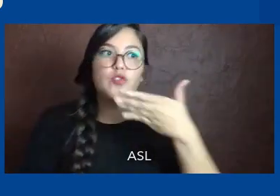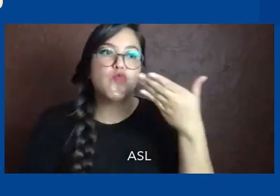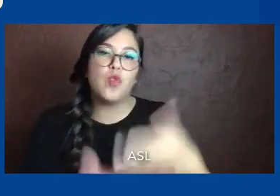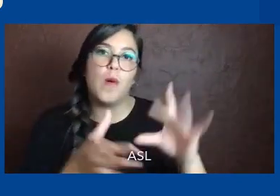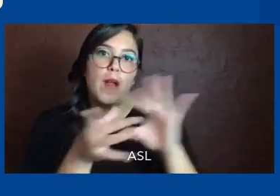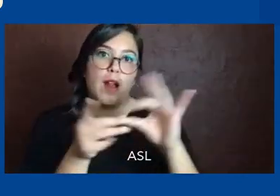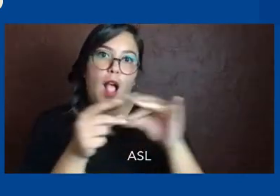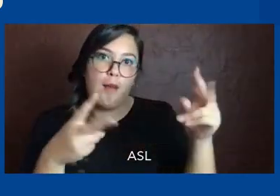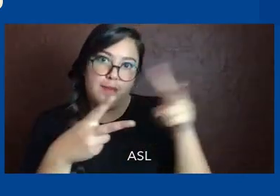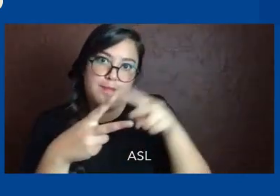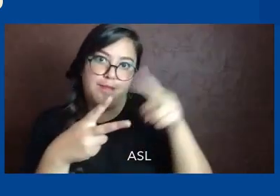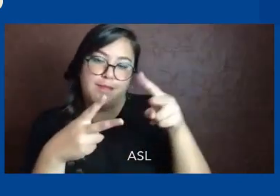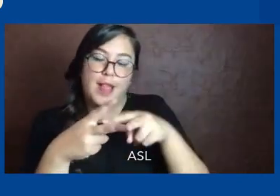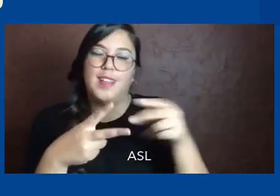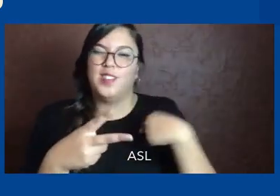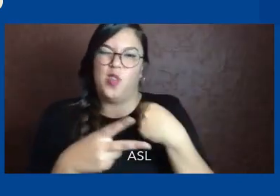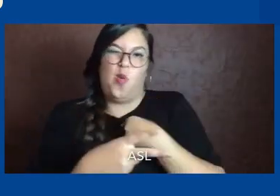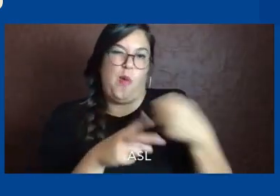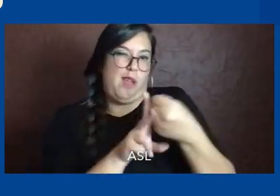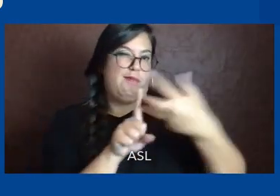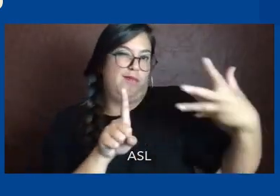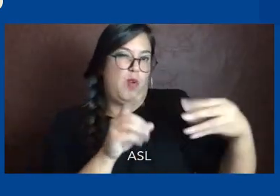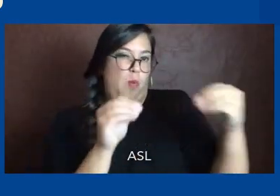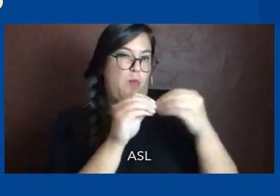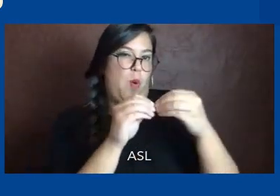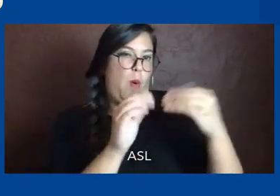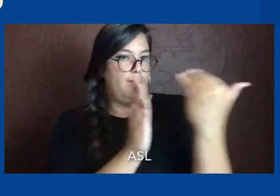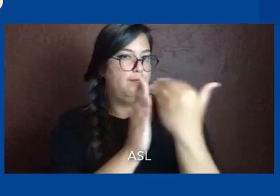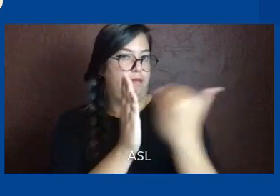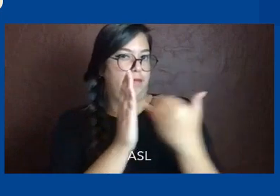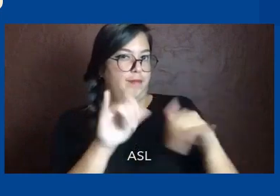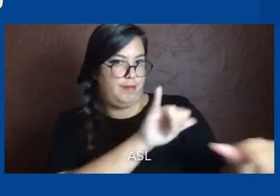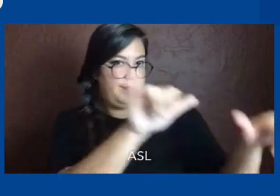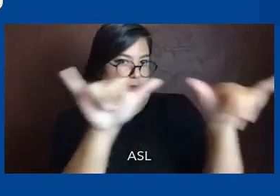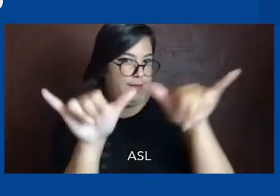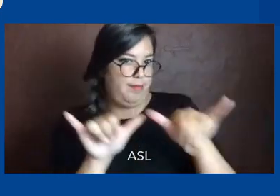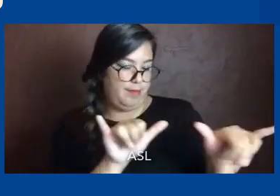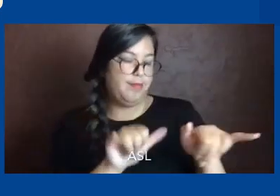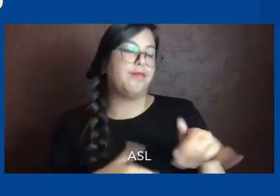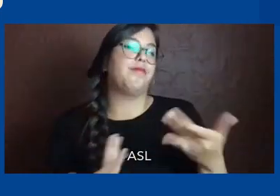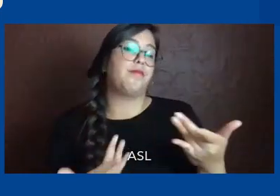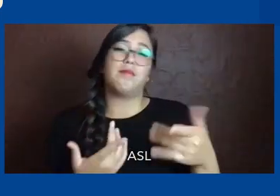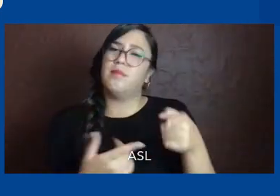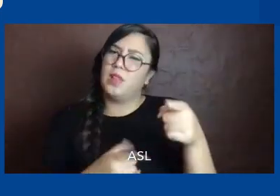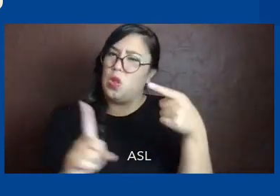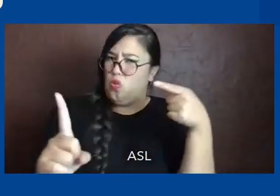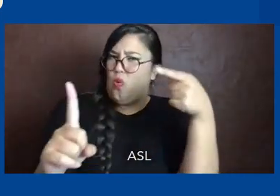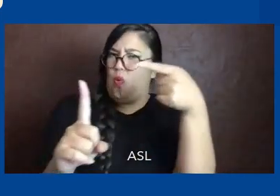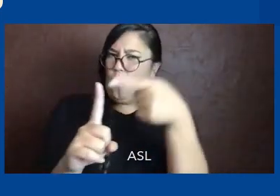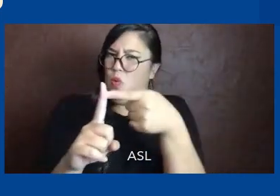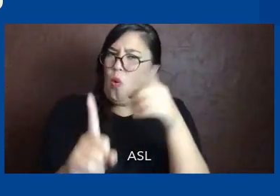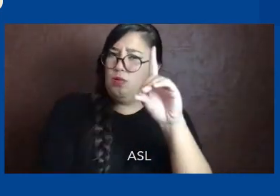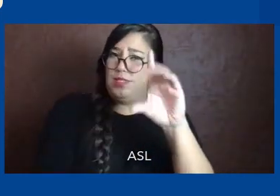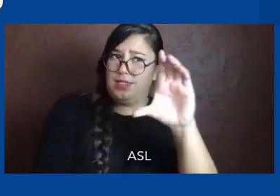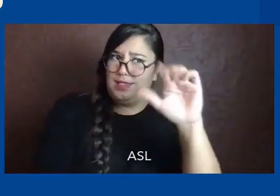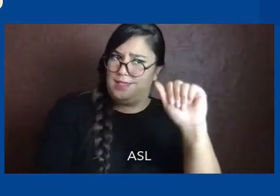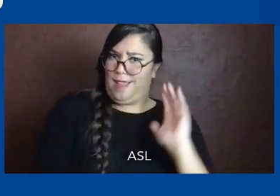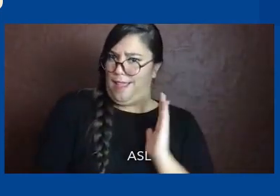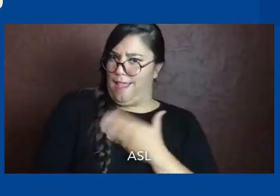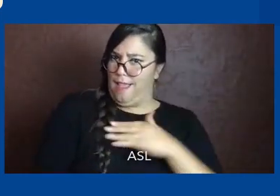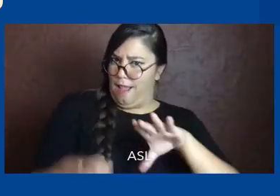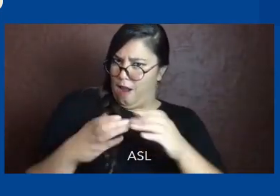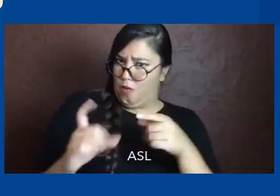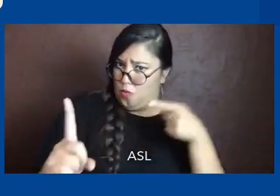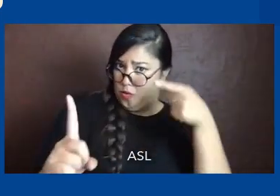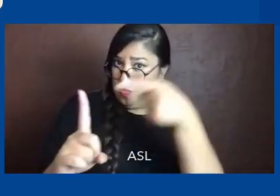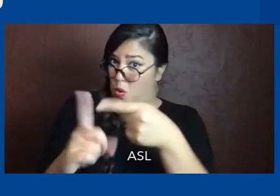practices, and also just like the the goals of what the DCA is trying to do. And one is